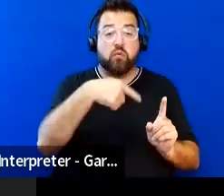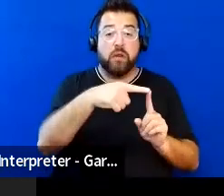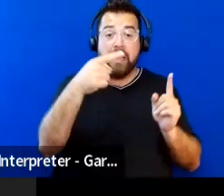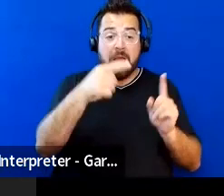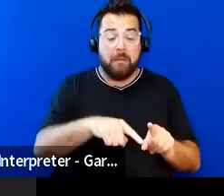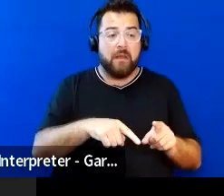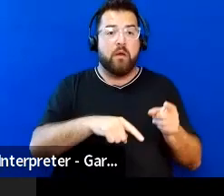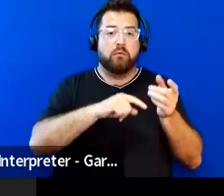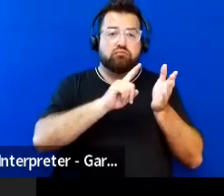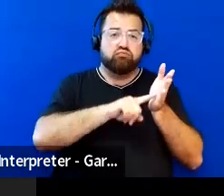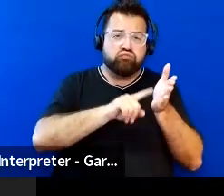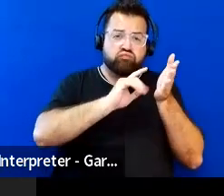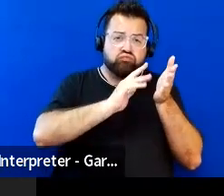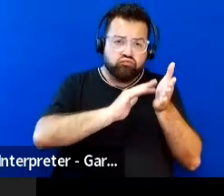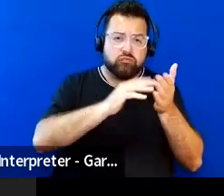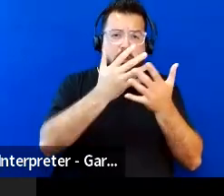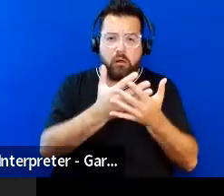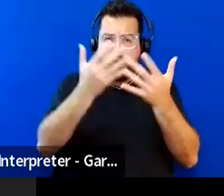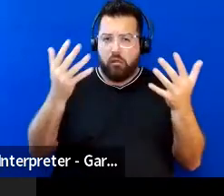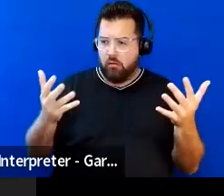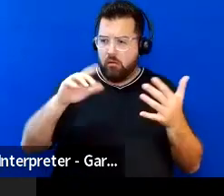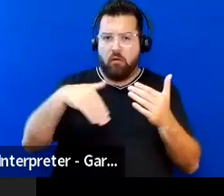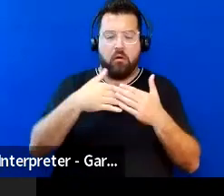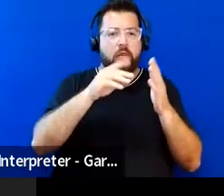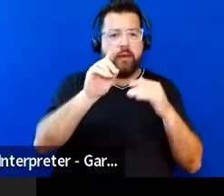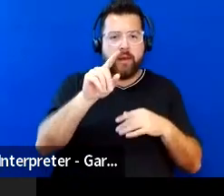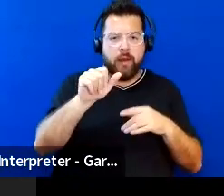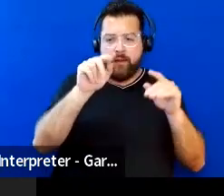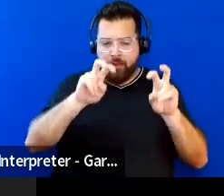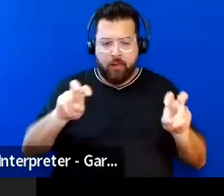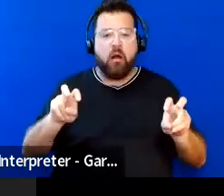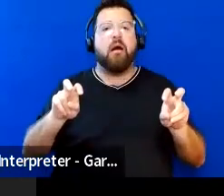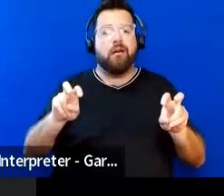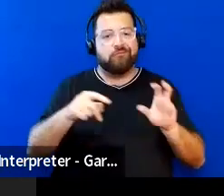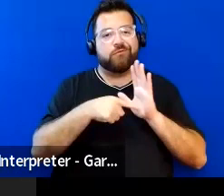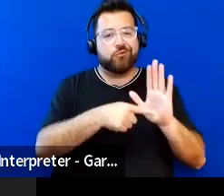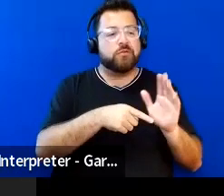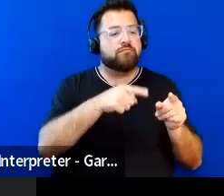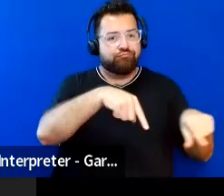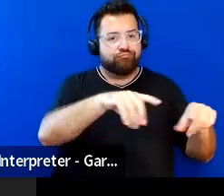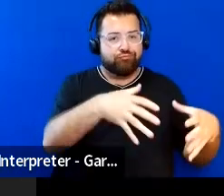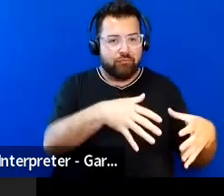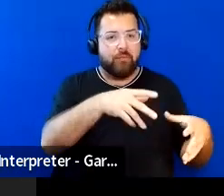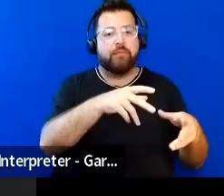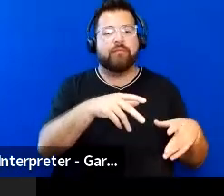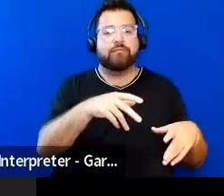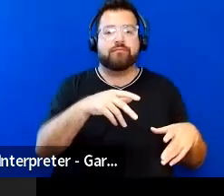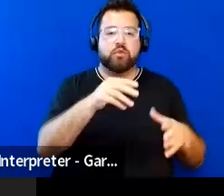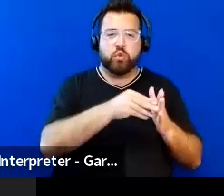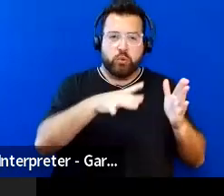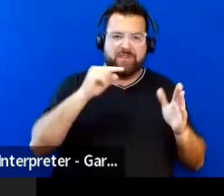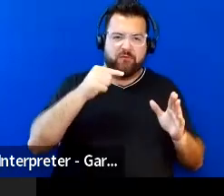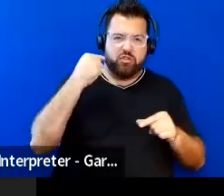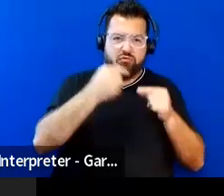the data, time and time again, it shows that these are the populations that are affected the most. Okay,